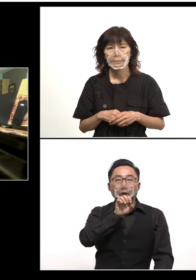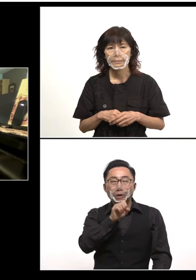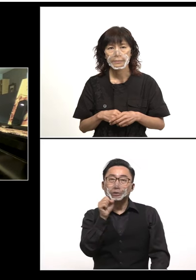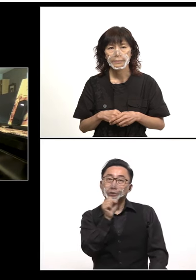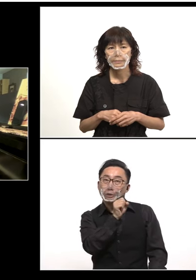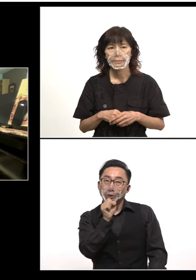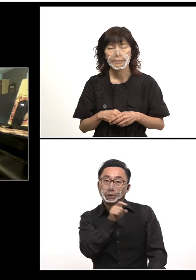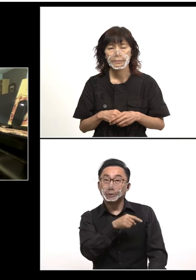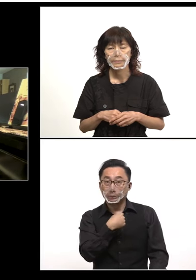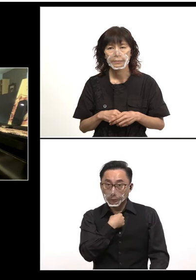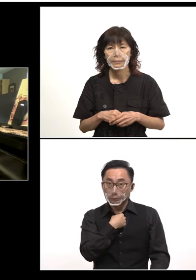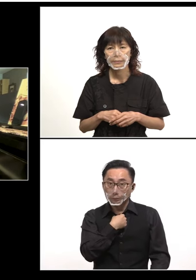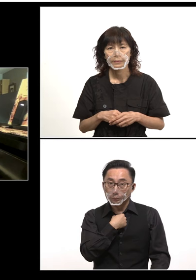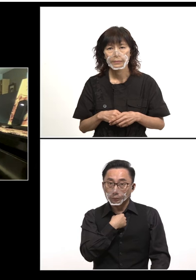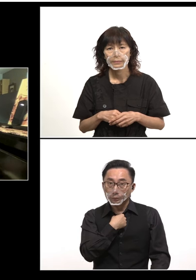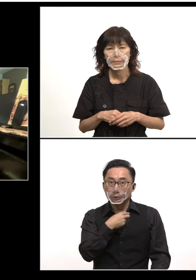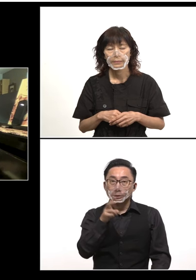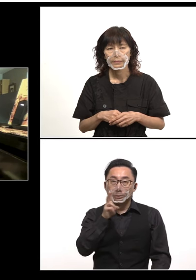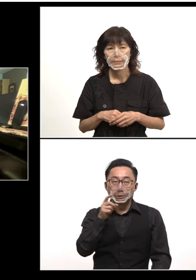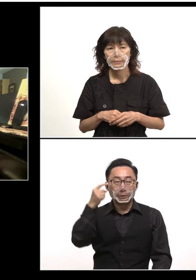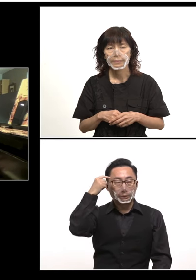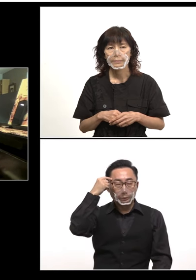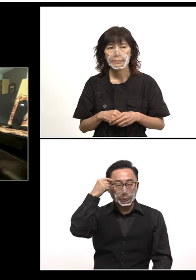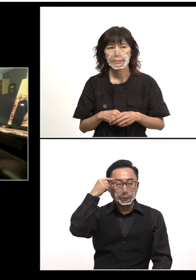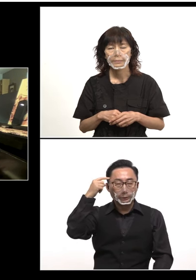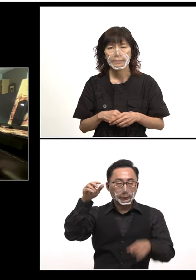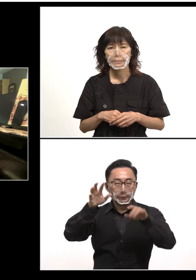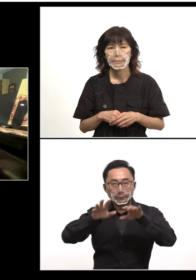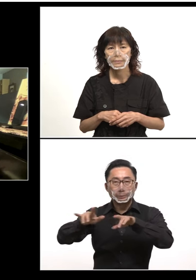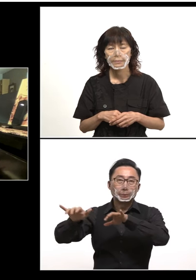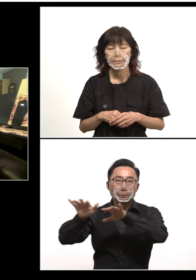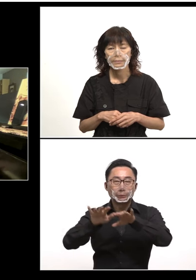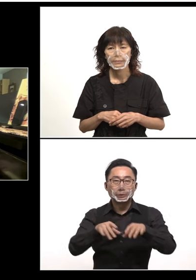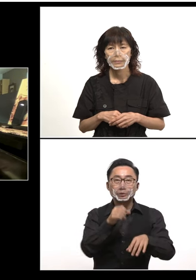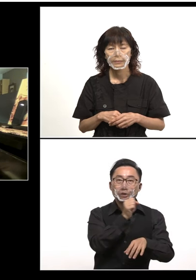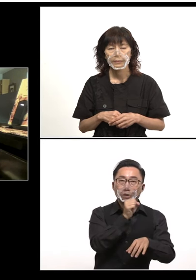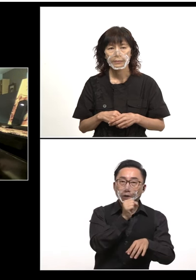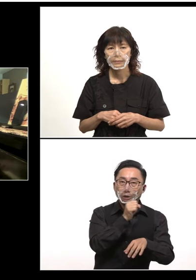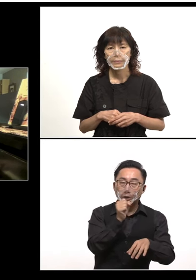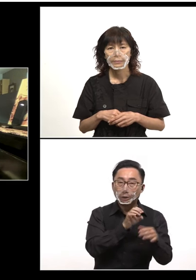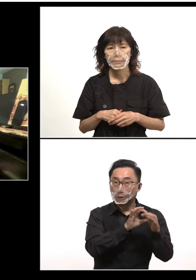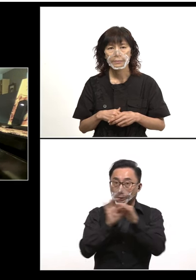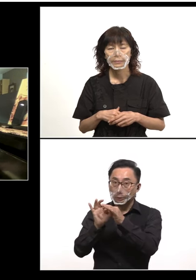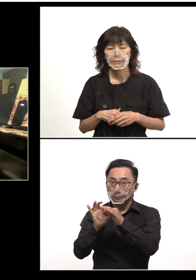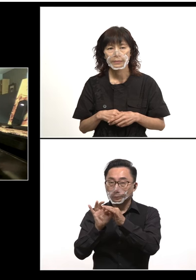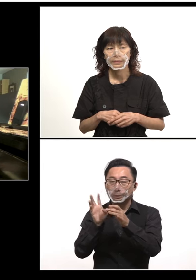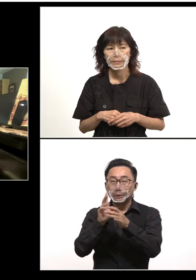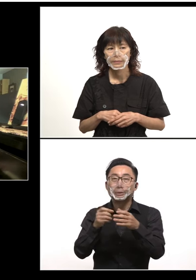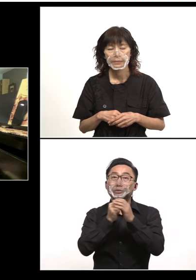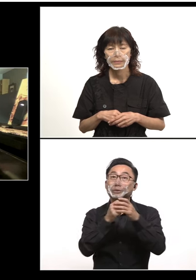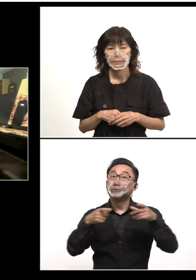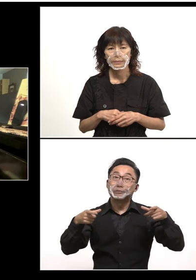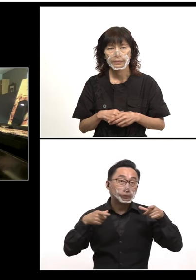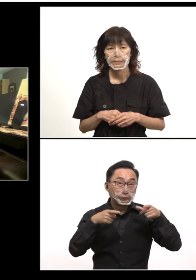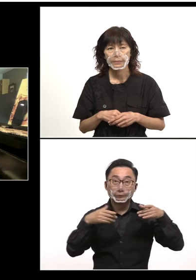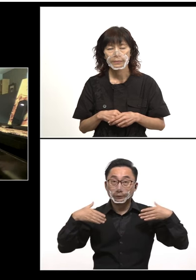main melody. And so we can, for example, happy birthday to you. We can do that.